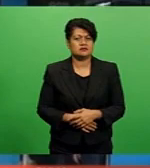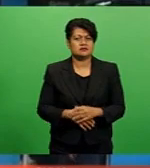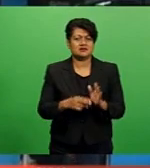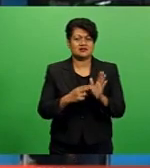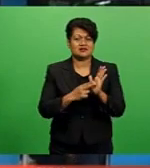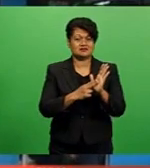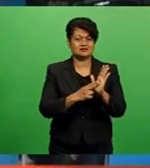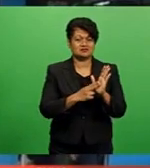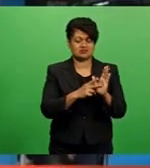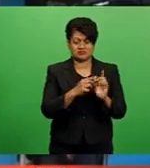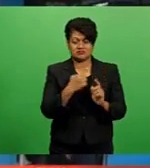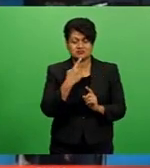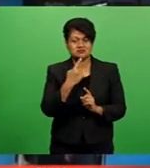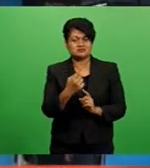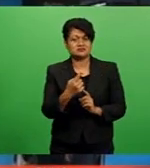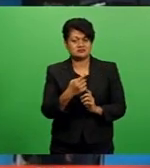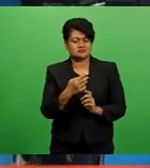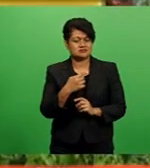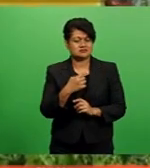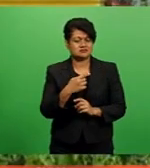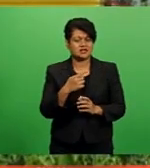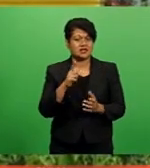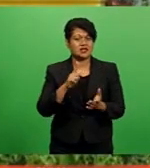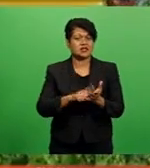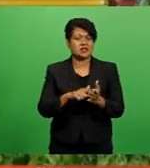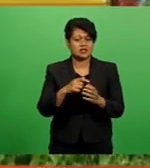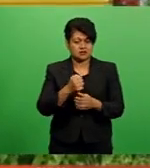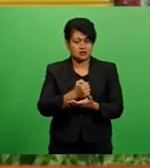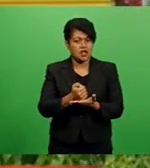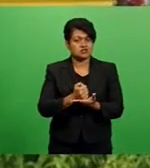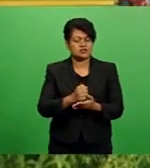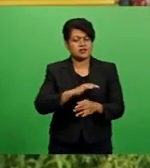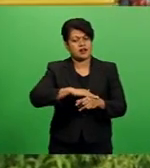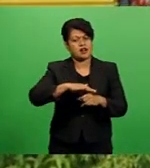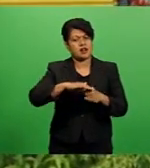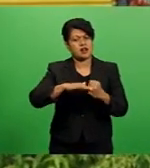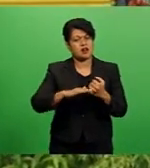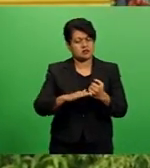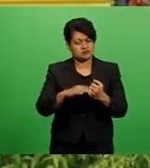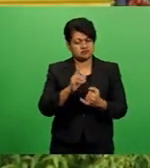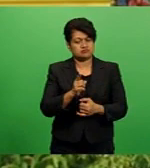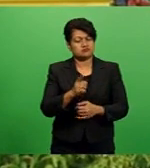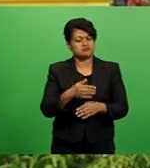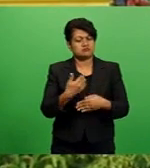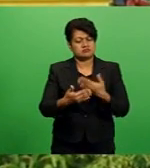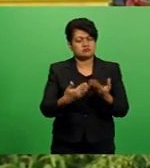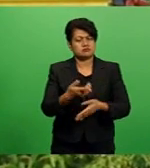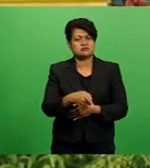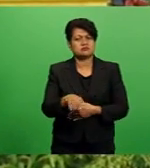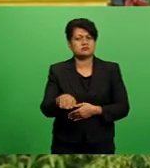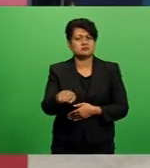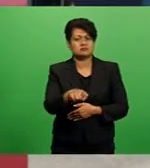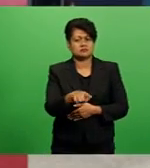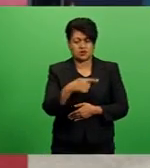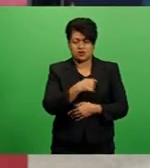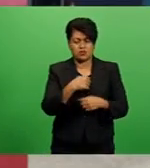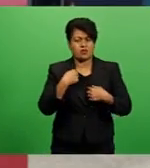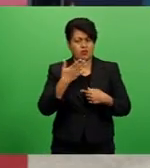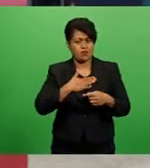Special Administrator says legal action is the last option for the council. We would like to see our ratepayers come to us